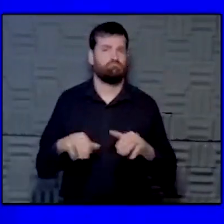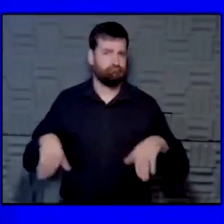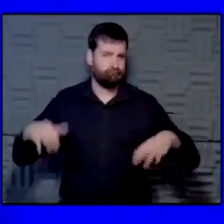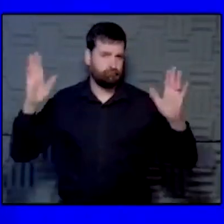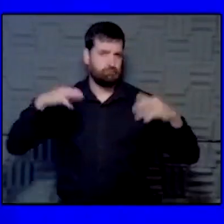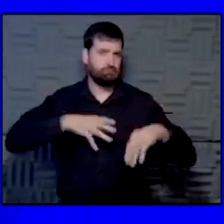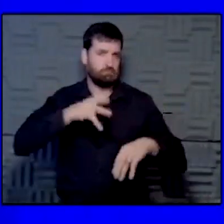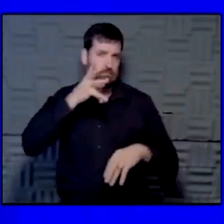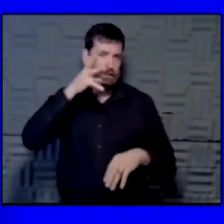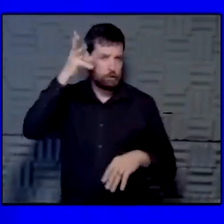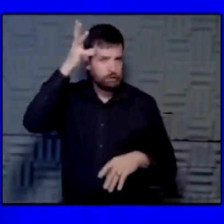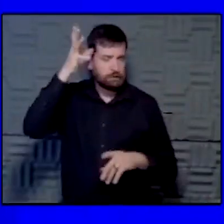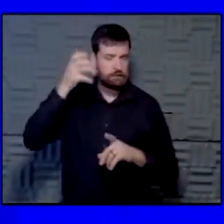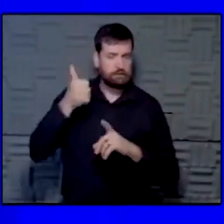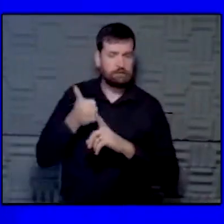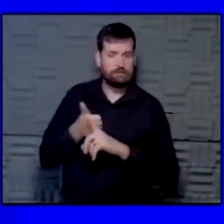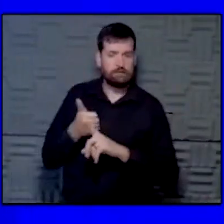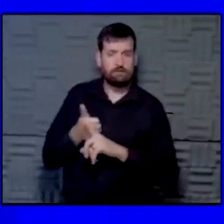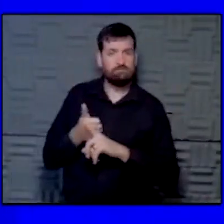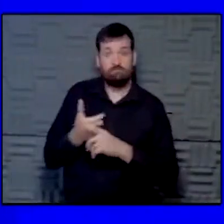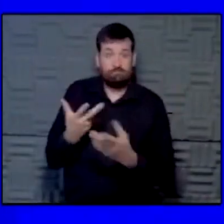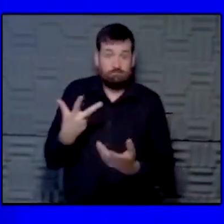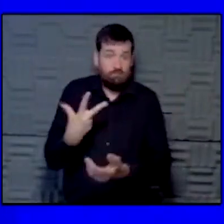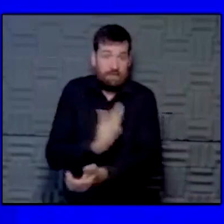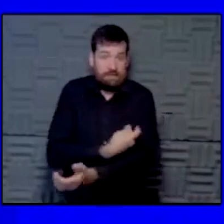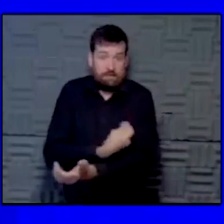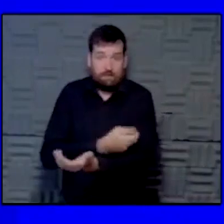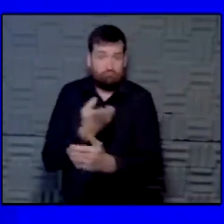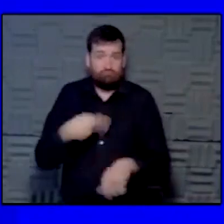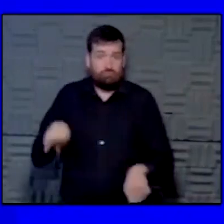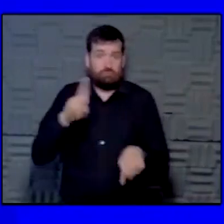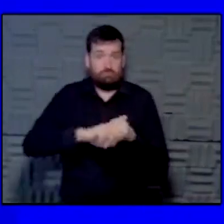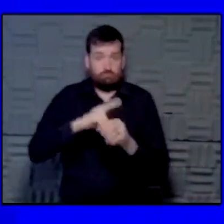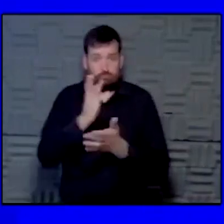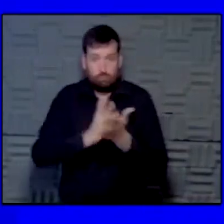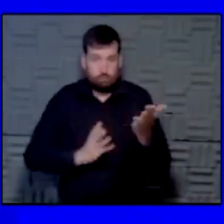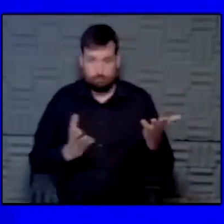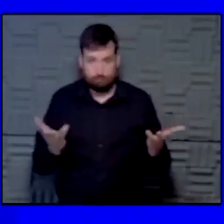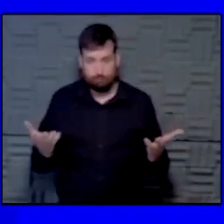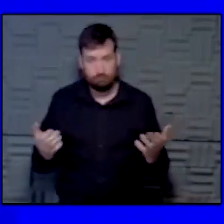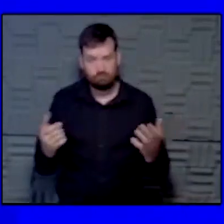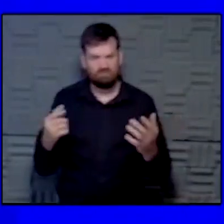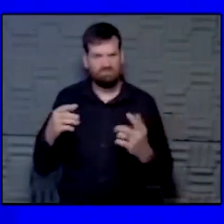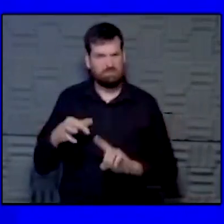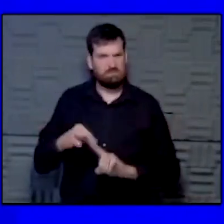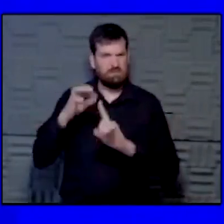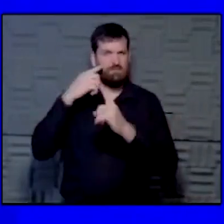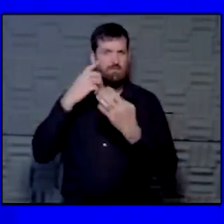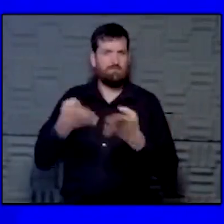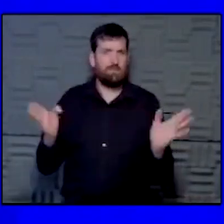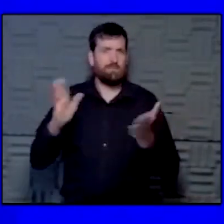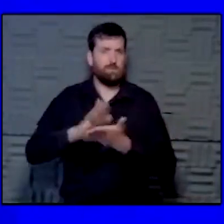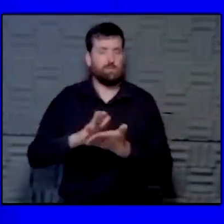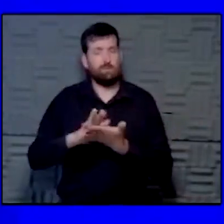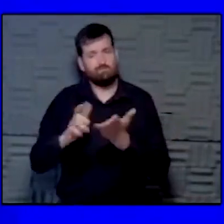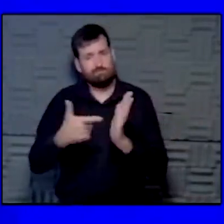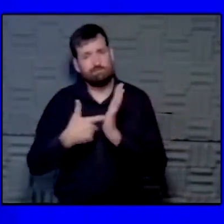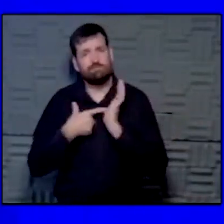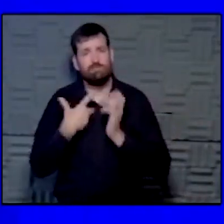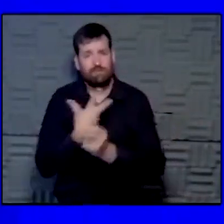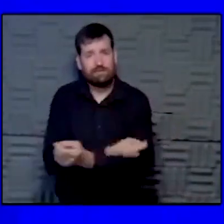my parents were always, you just got vaccines. That's what you did. A lot of kids did, especially to go to public school. You had to have